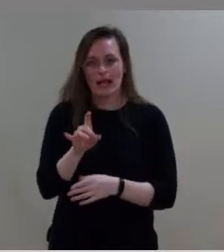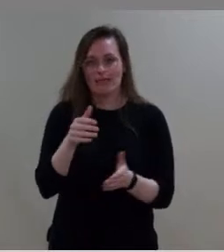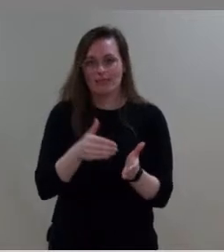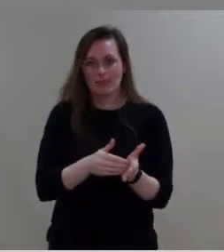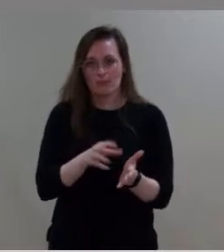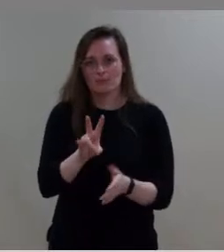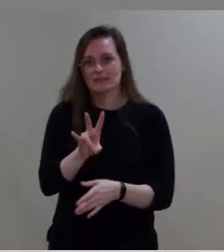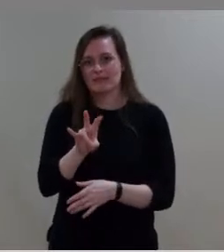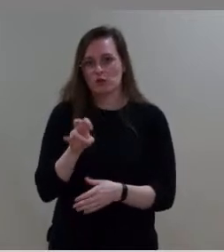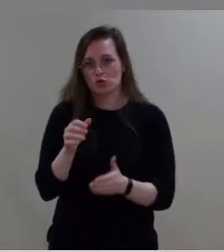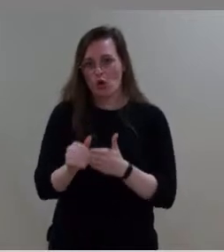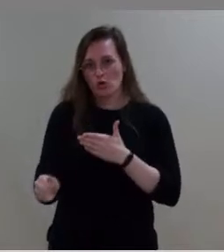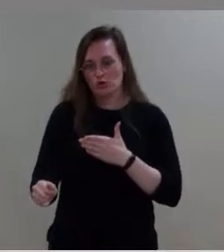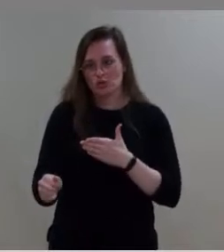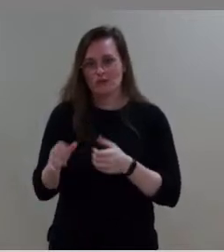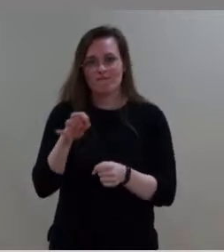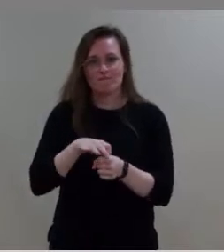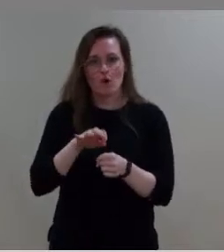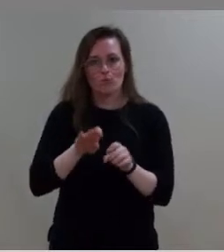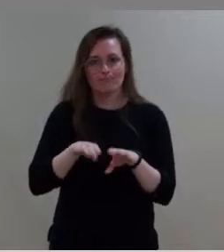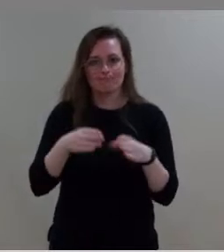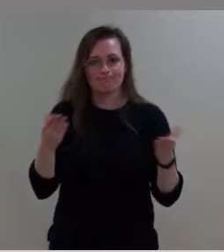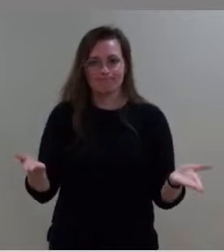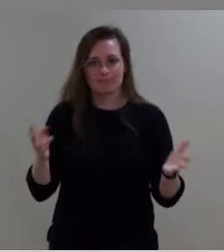$1,048,700. Voting is now open.